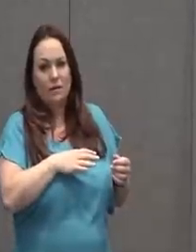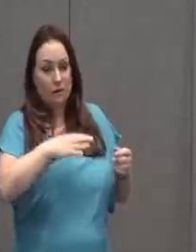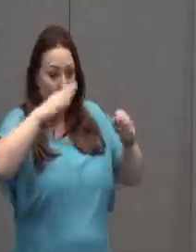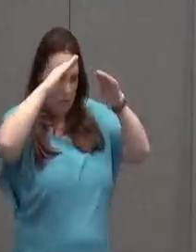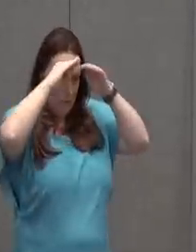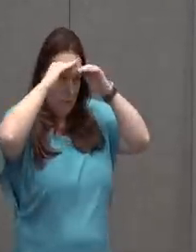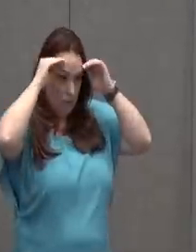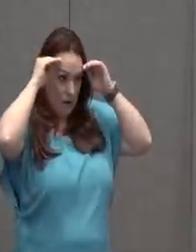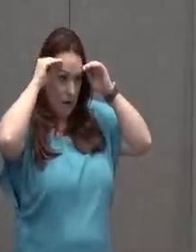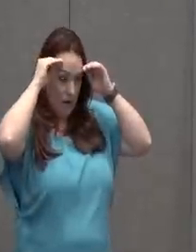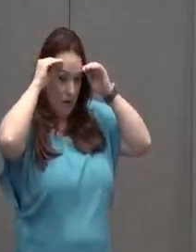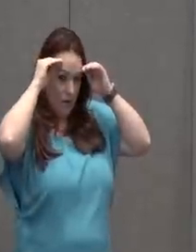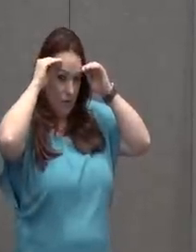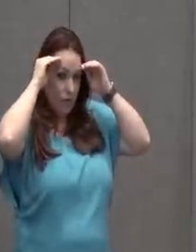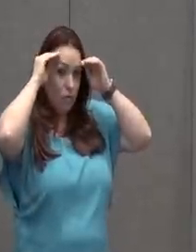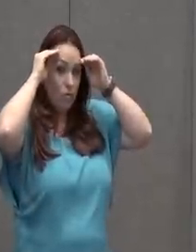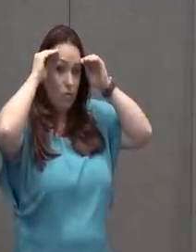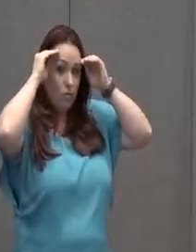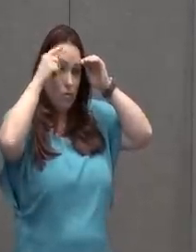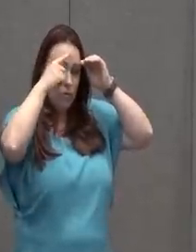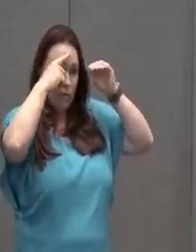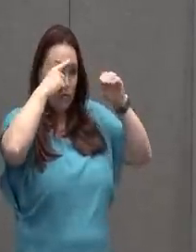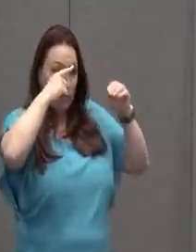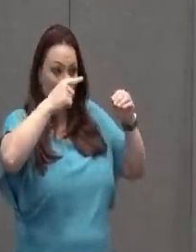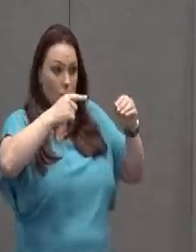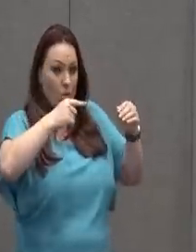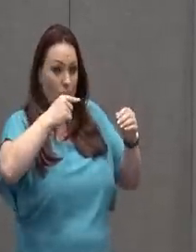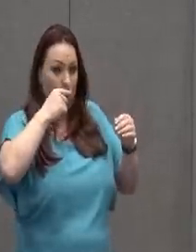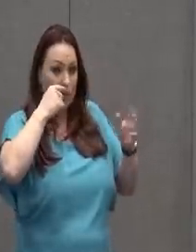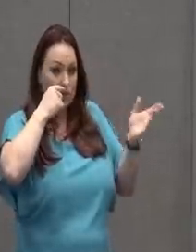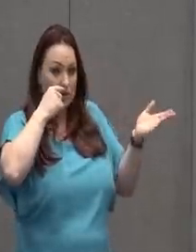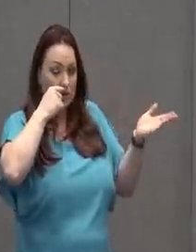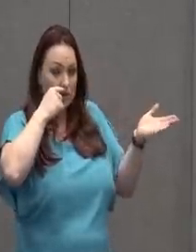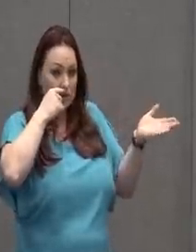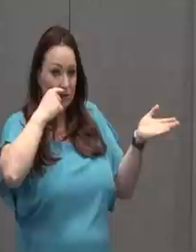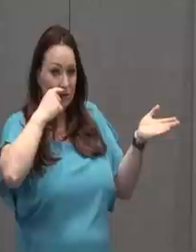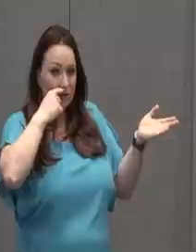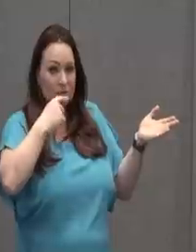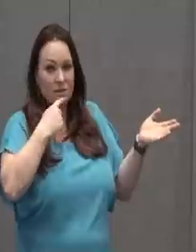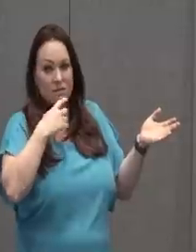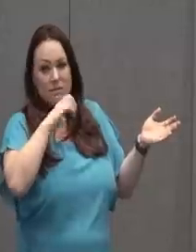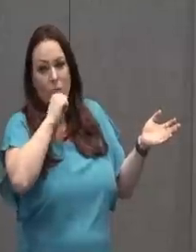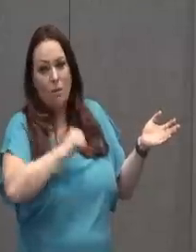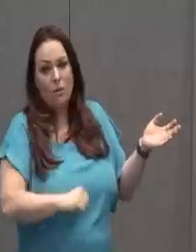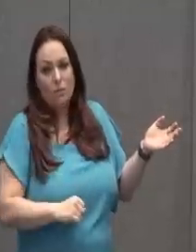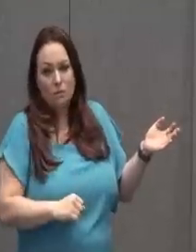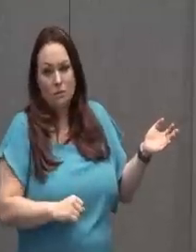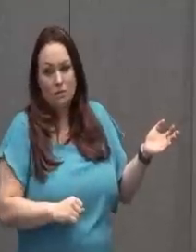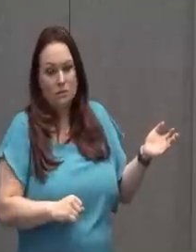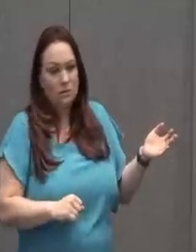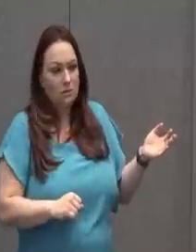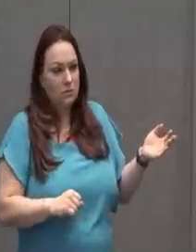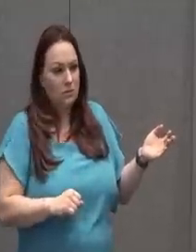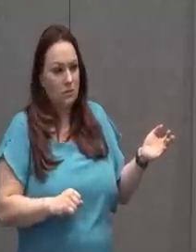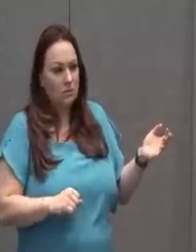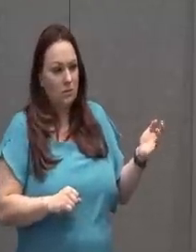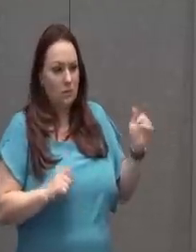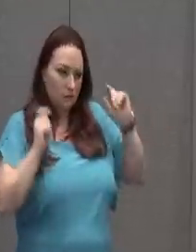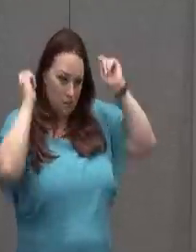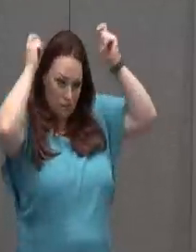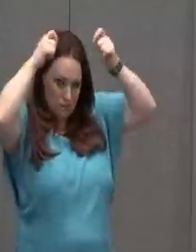hair, her bangs. Yeah. This is her nose. And I don't know why I say old. I just figured older because of